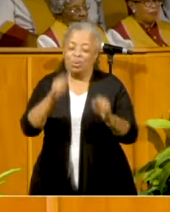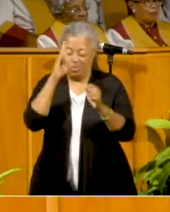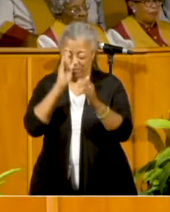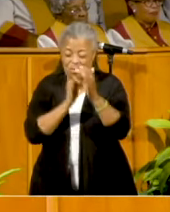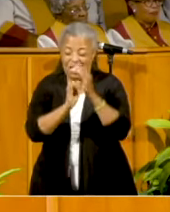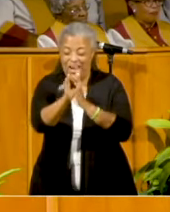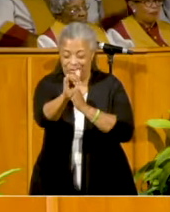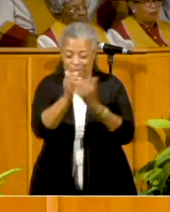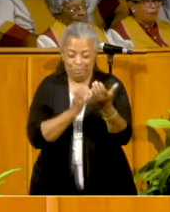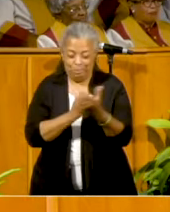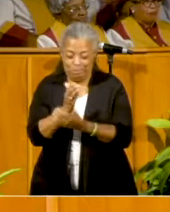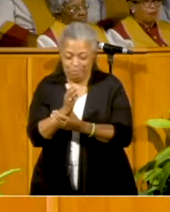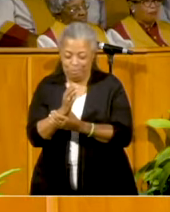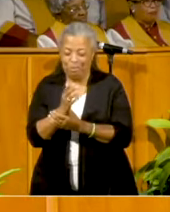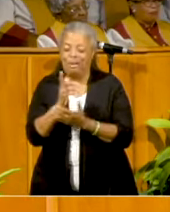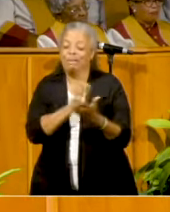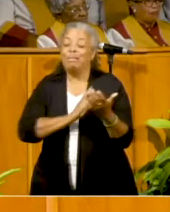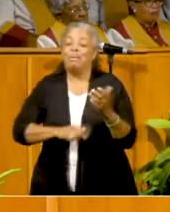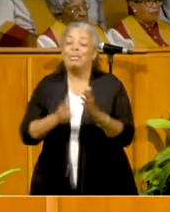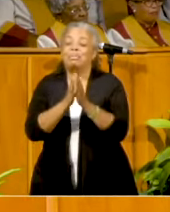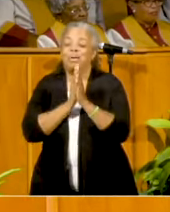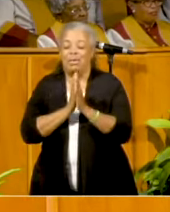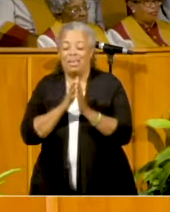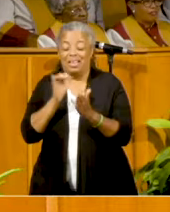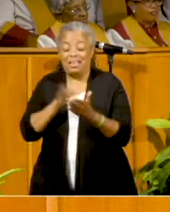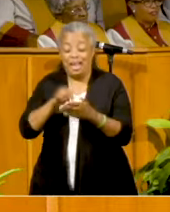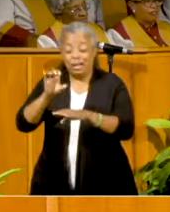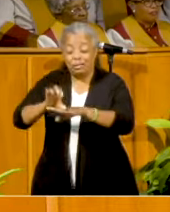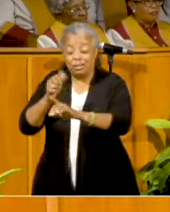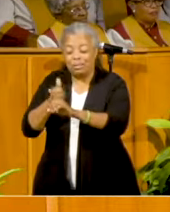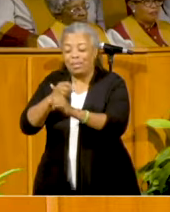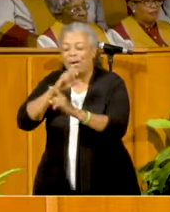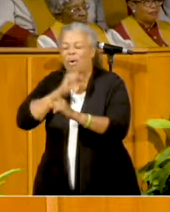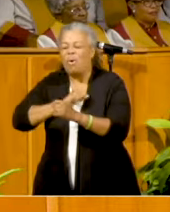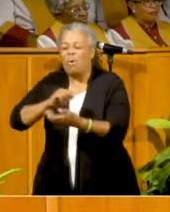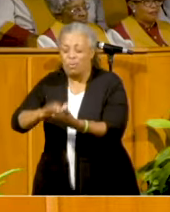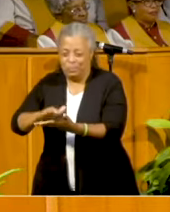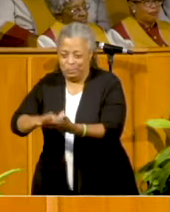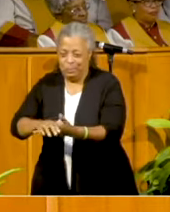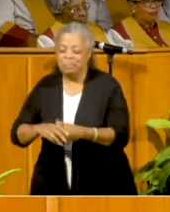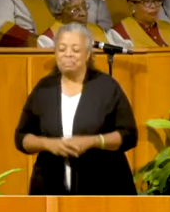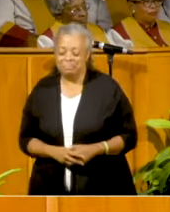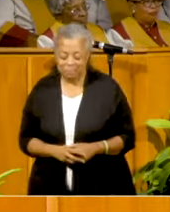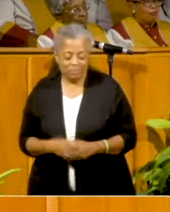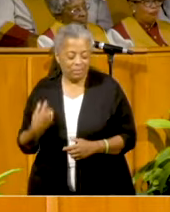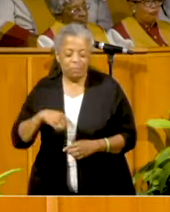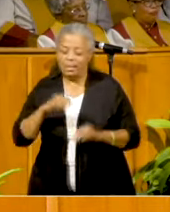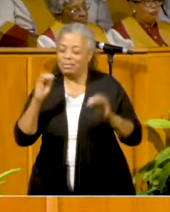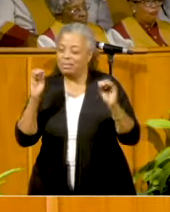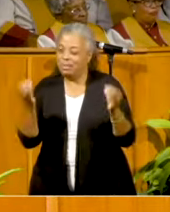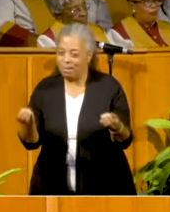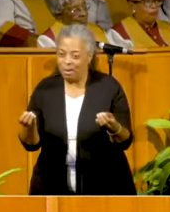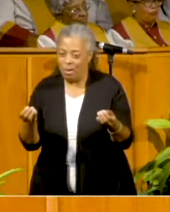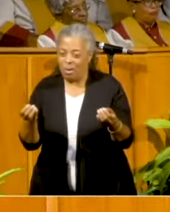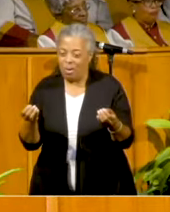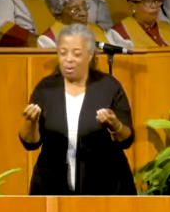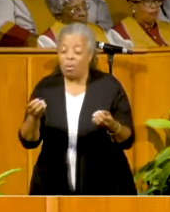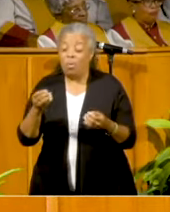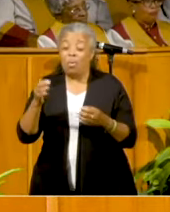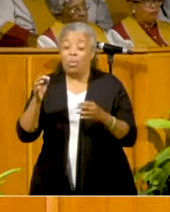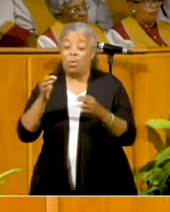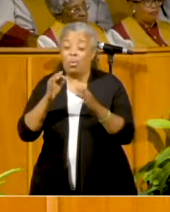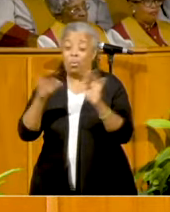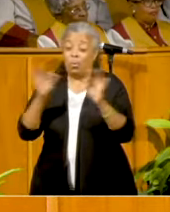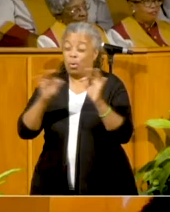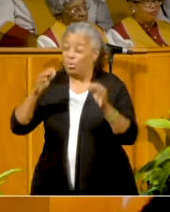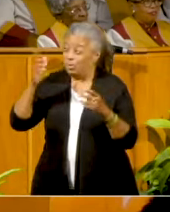through. It was about as old school could be. We didn't have lyrics up on the